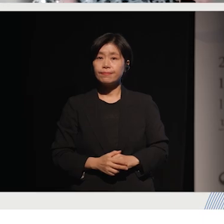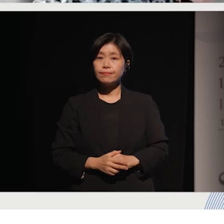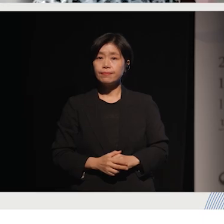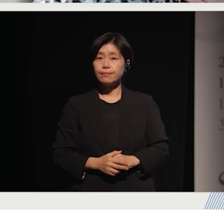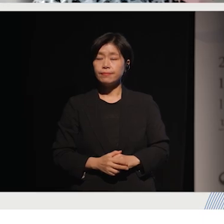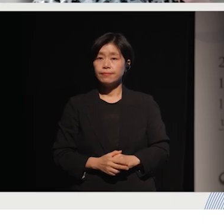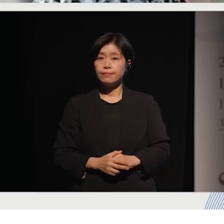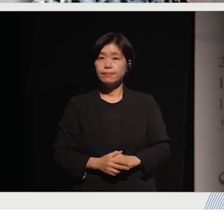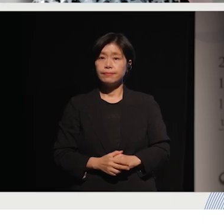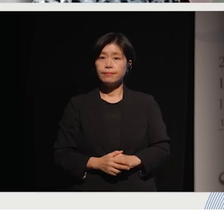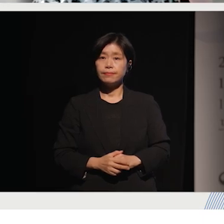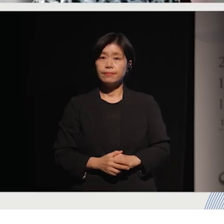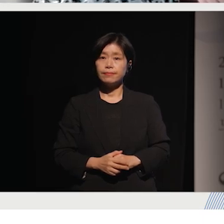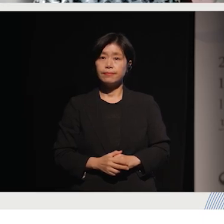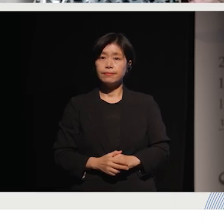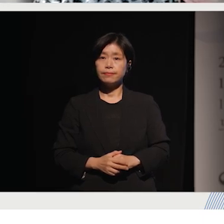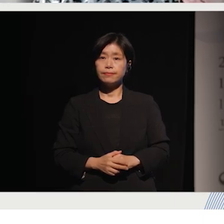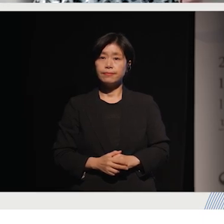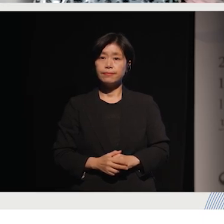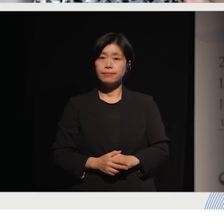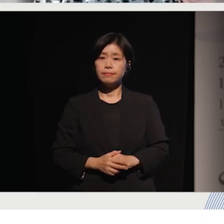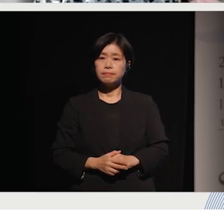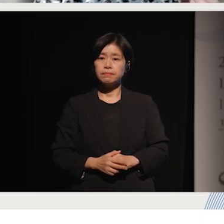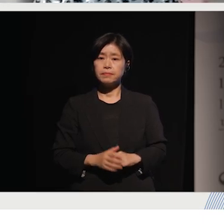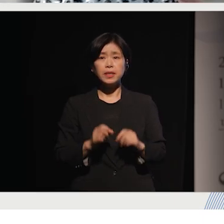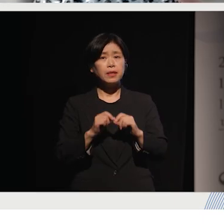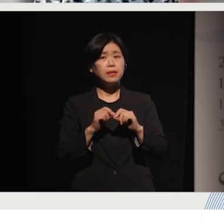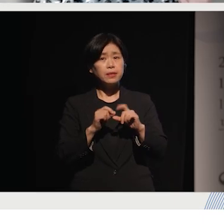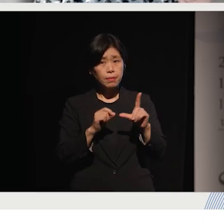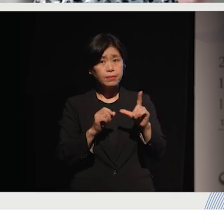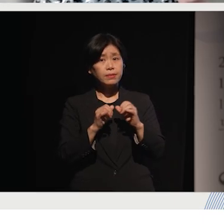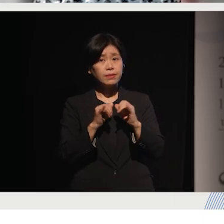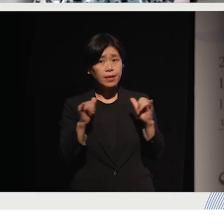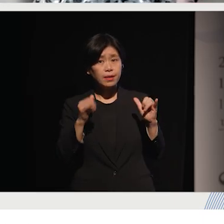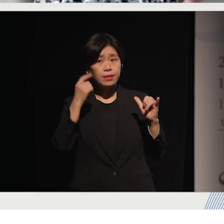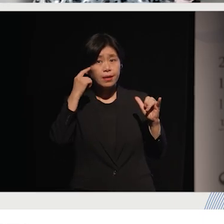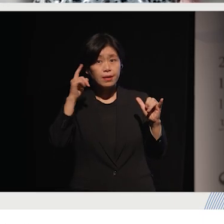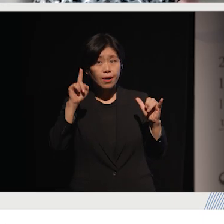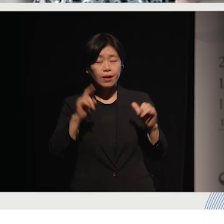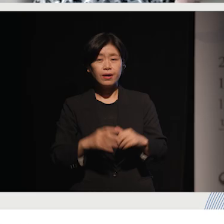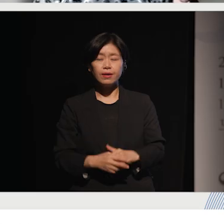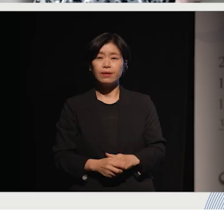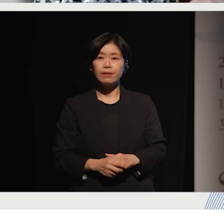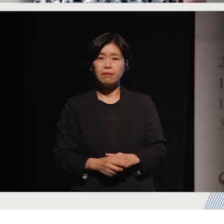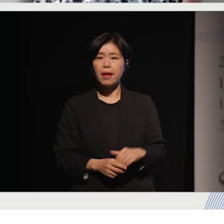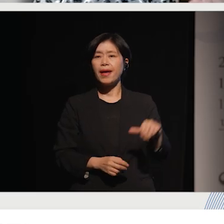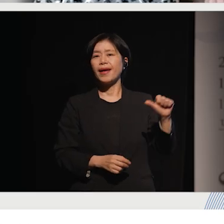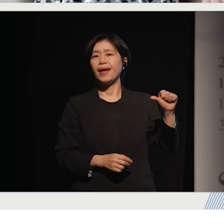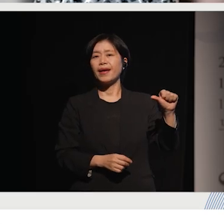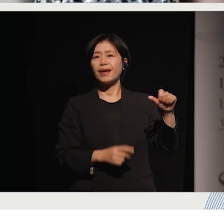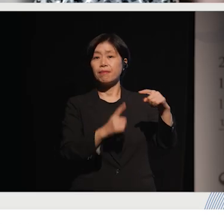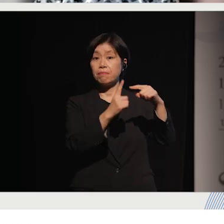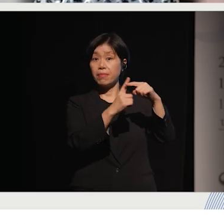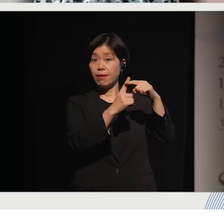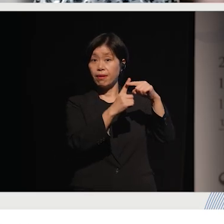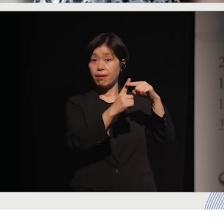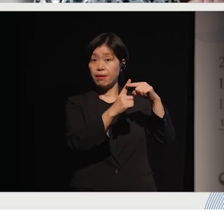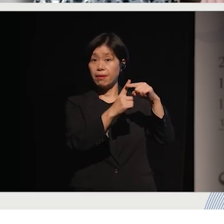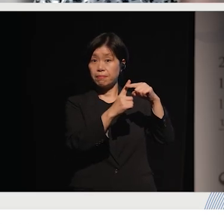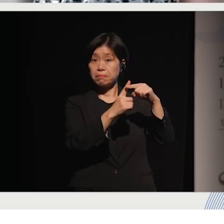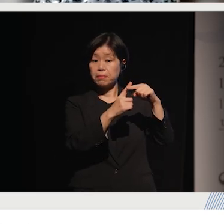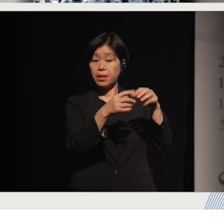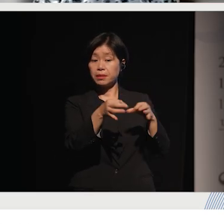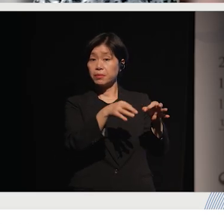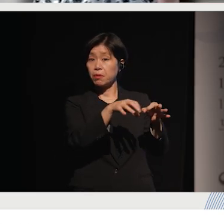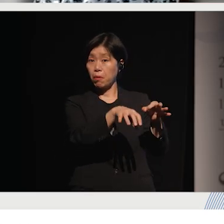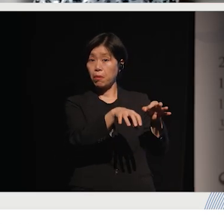I always say that most people would rather eat at an A+ grade restaurant